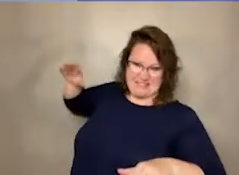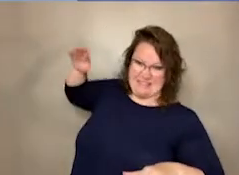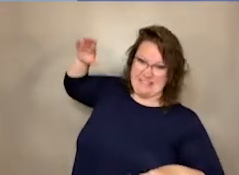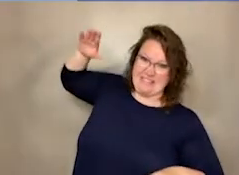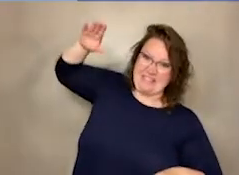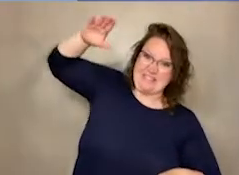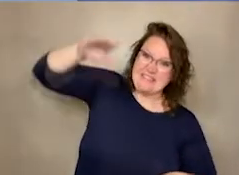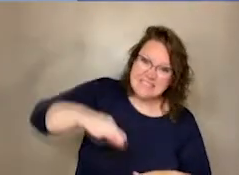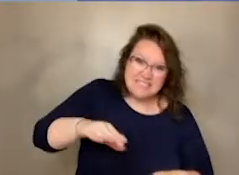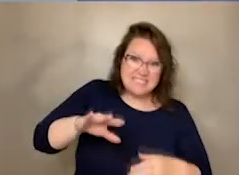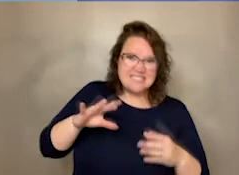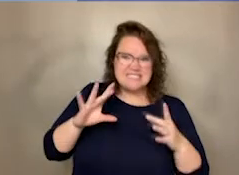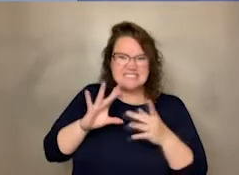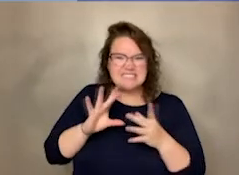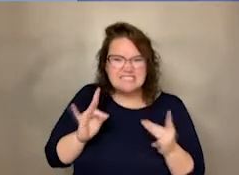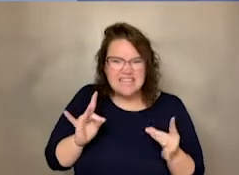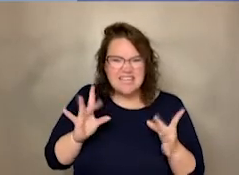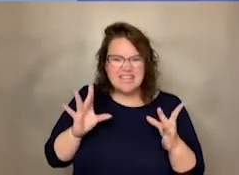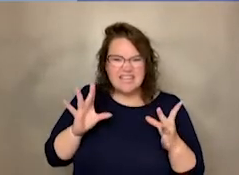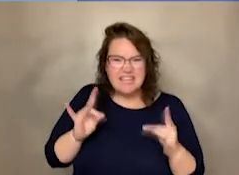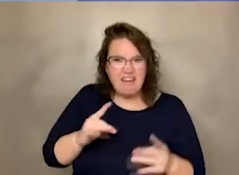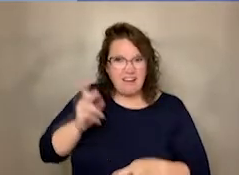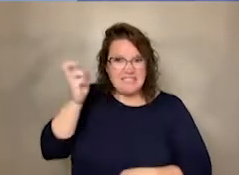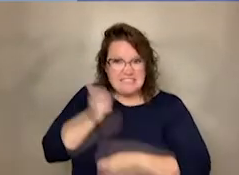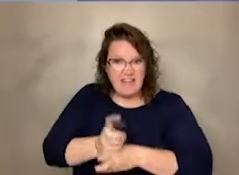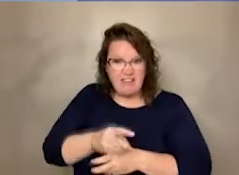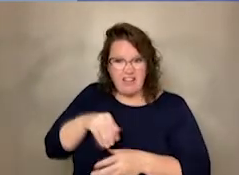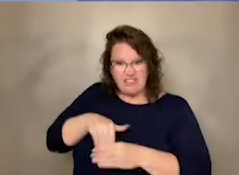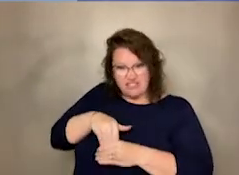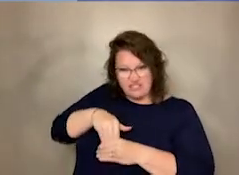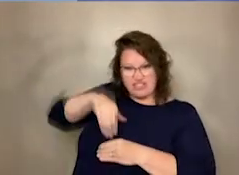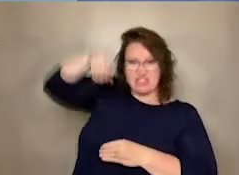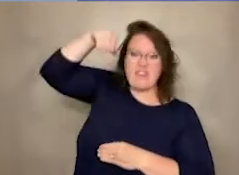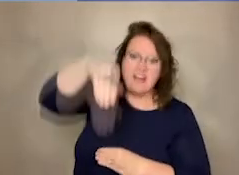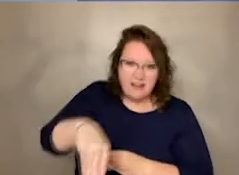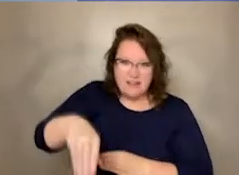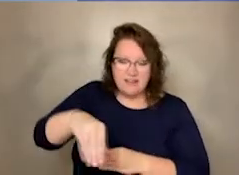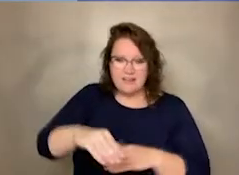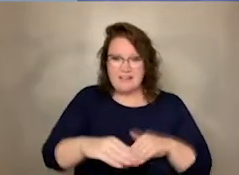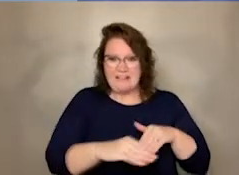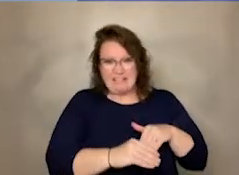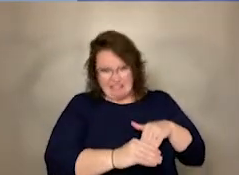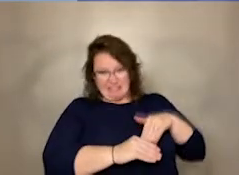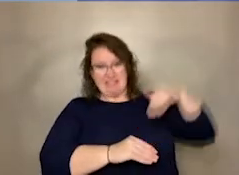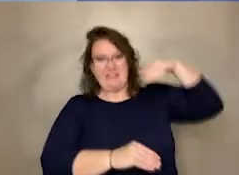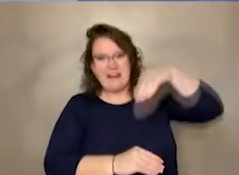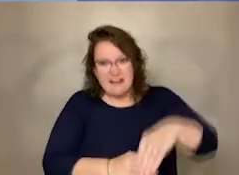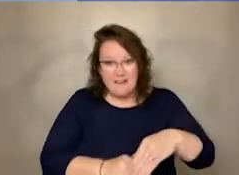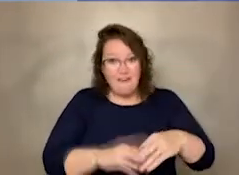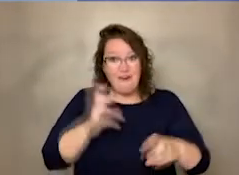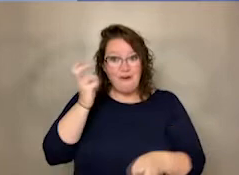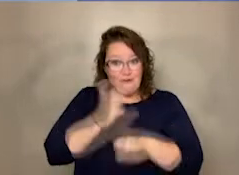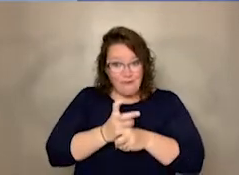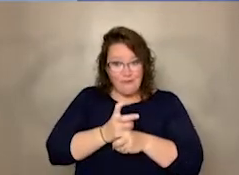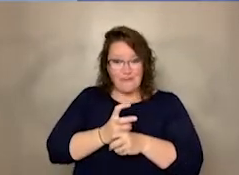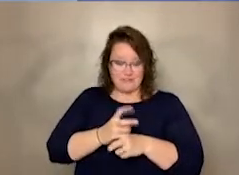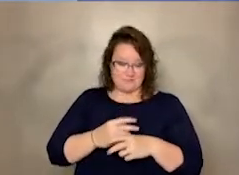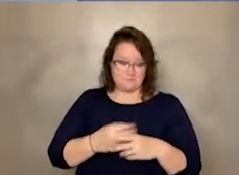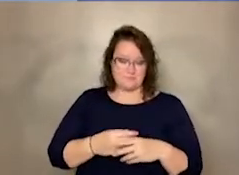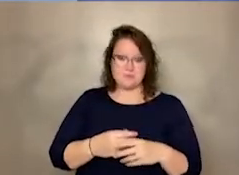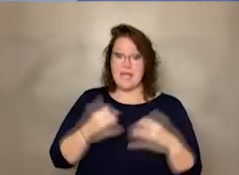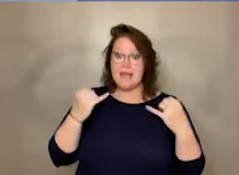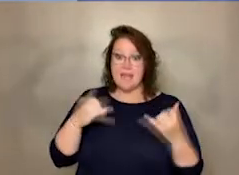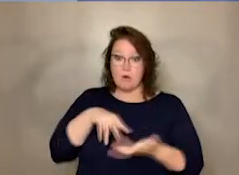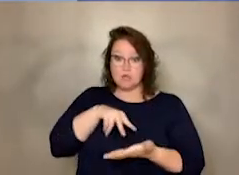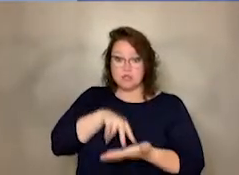Really, really tough to get through this peanut butter. Get in that peanut butter. I want you to jump